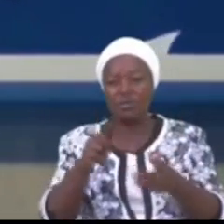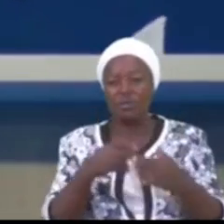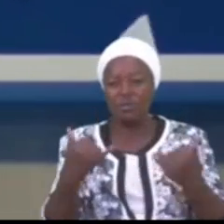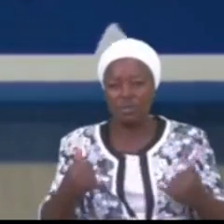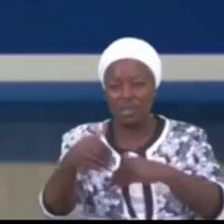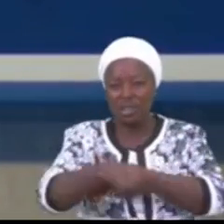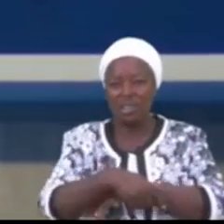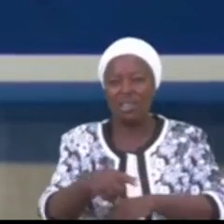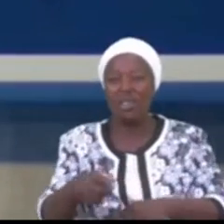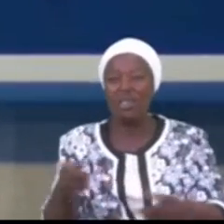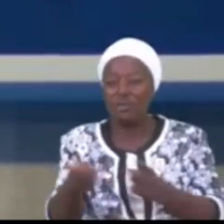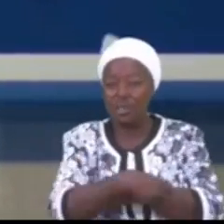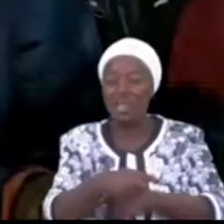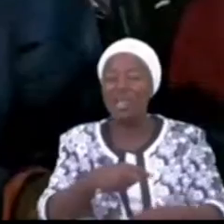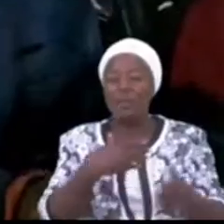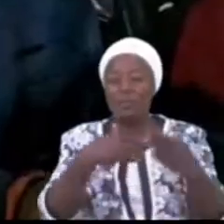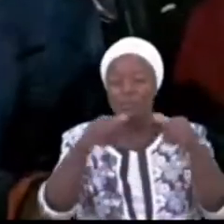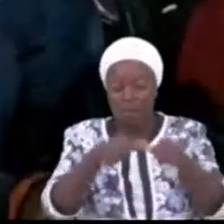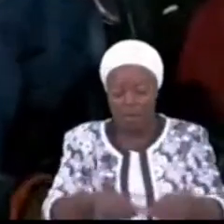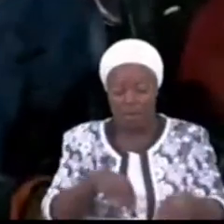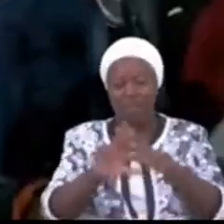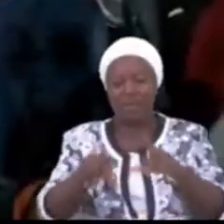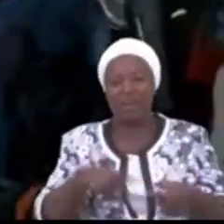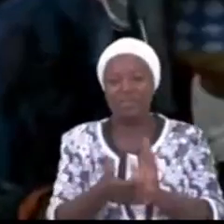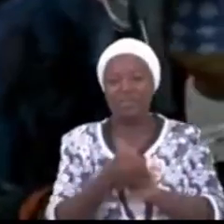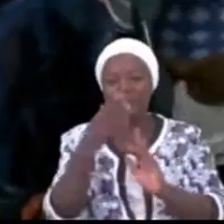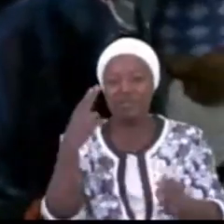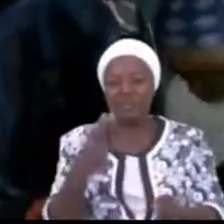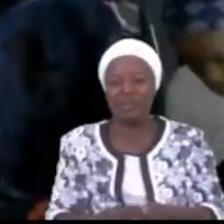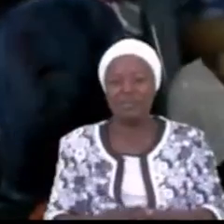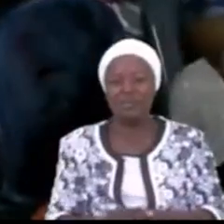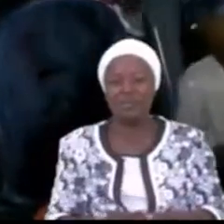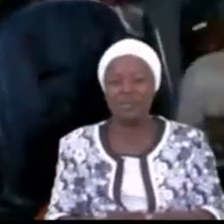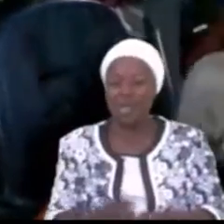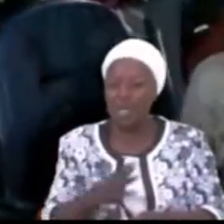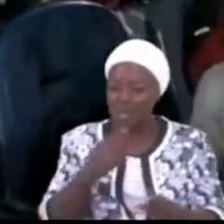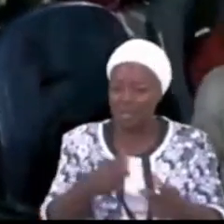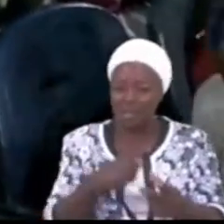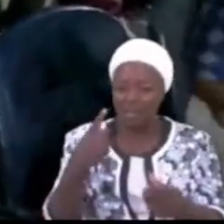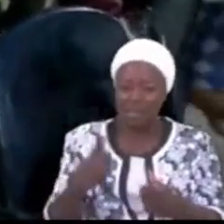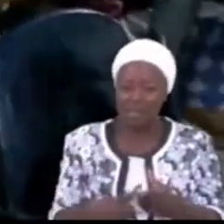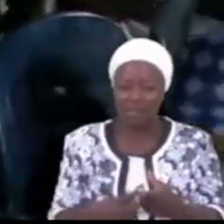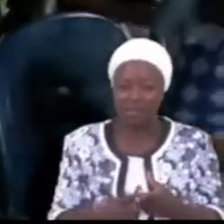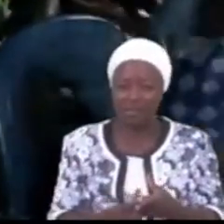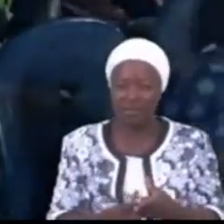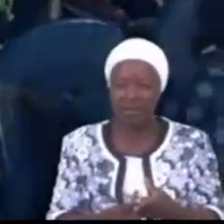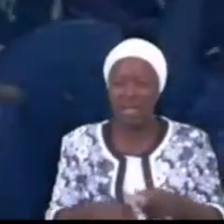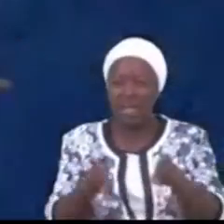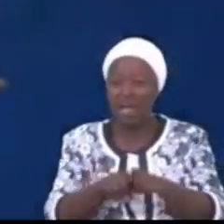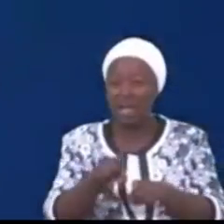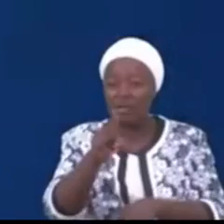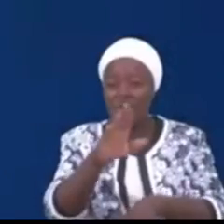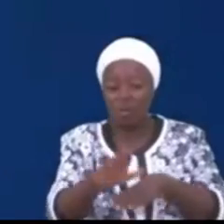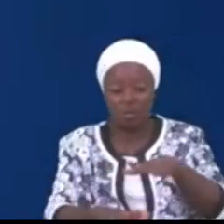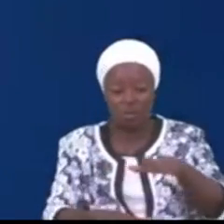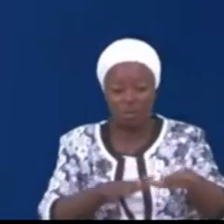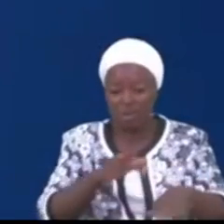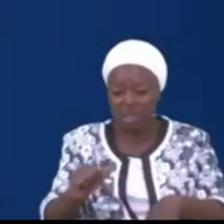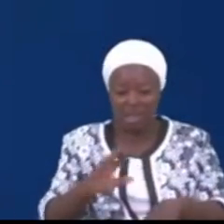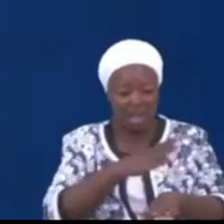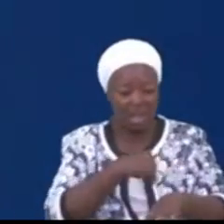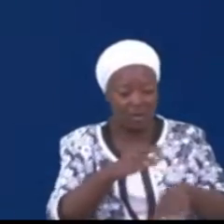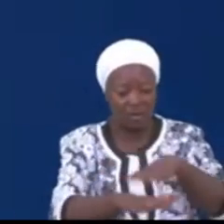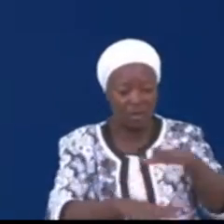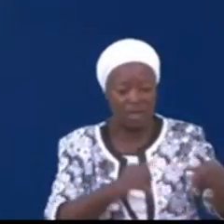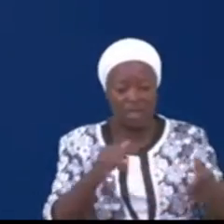in your life, in Jesus' name. And then, as you are walking and walking, it